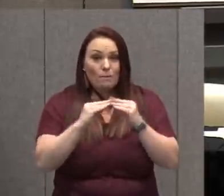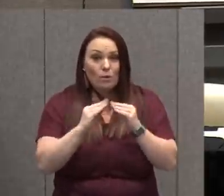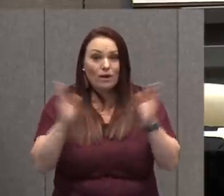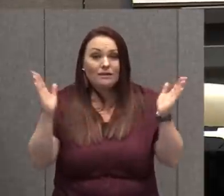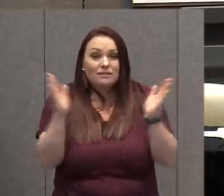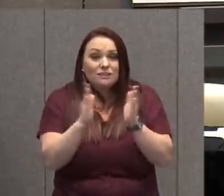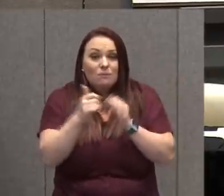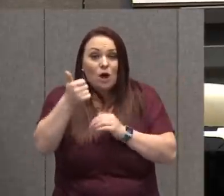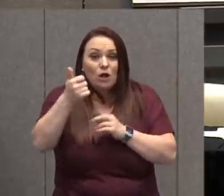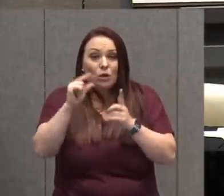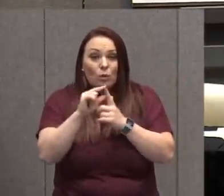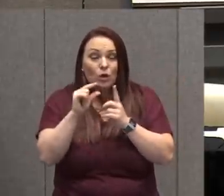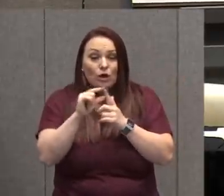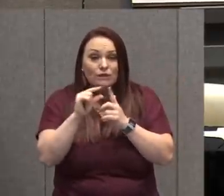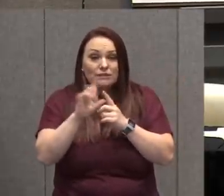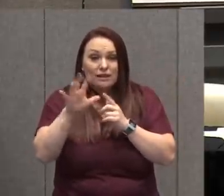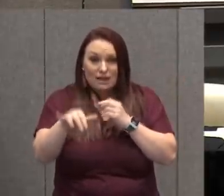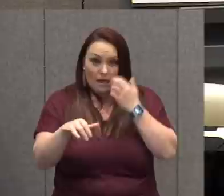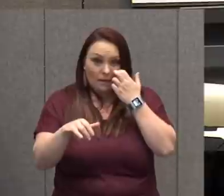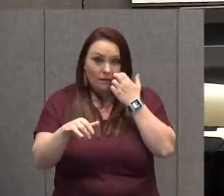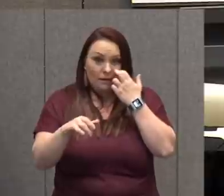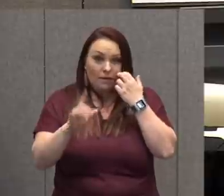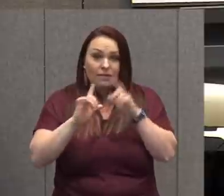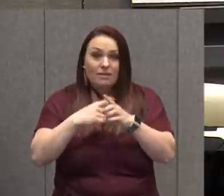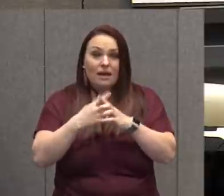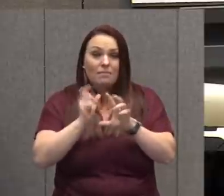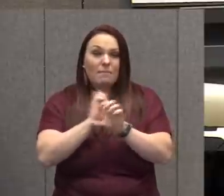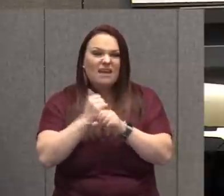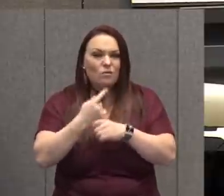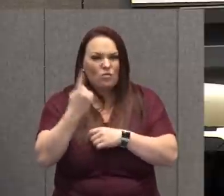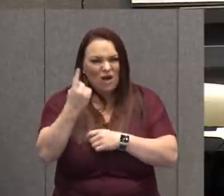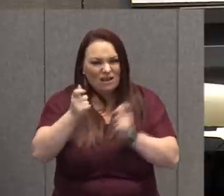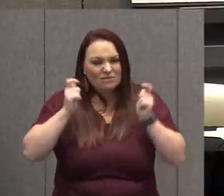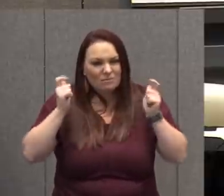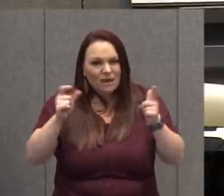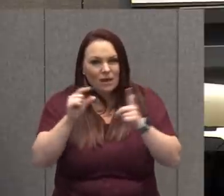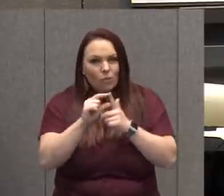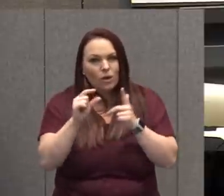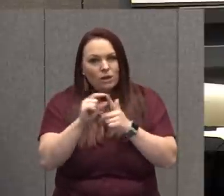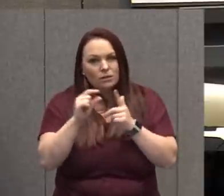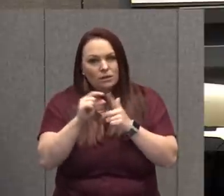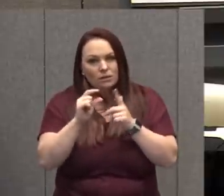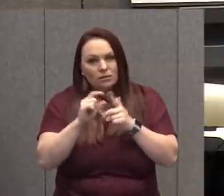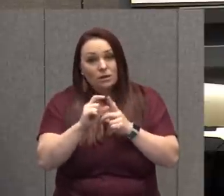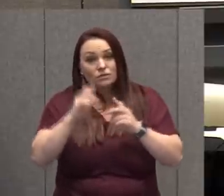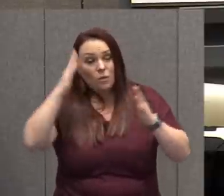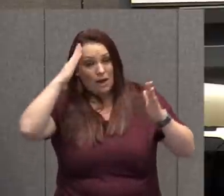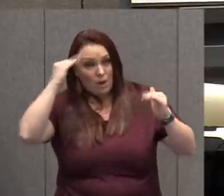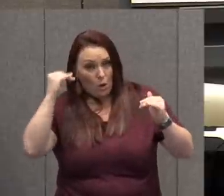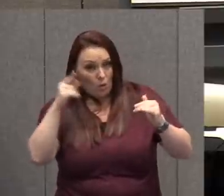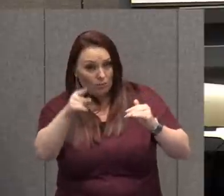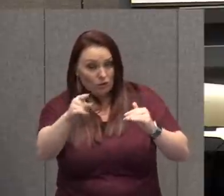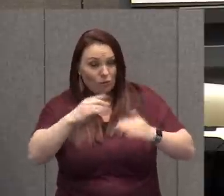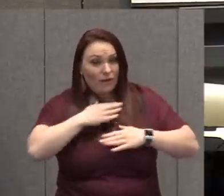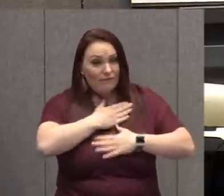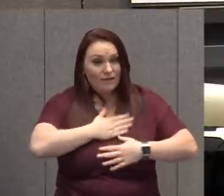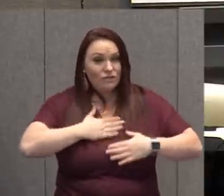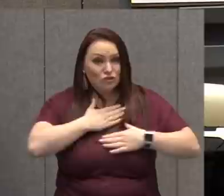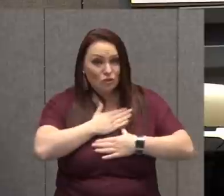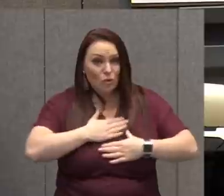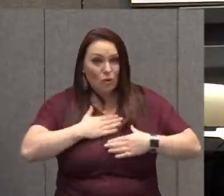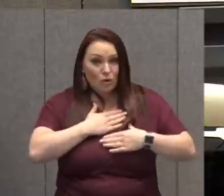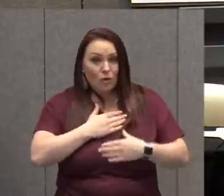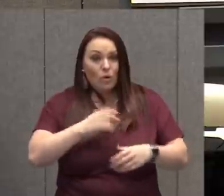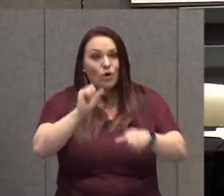words that then make a big word. So I hope you enjoyed